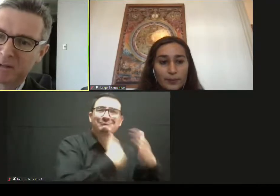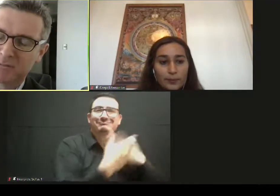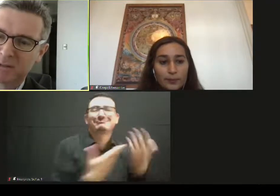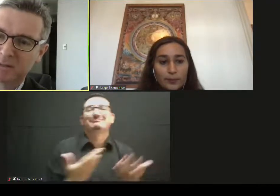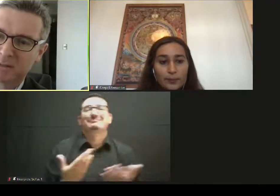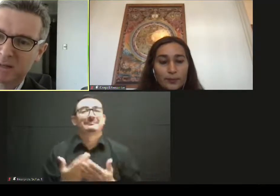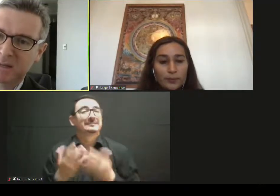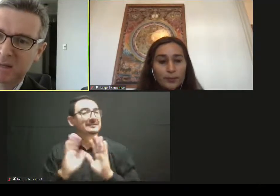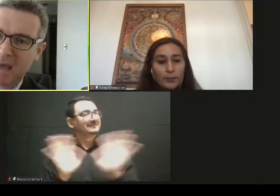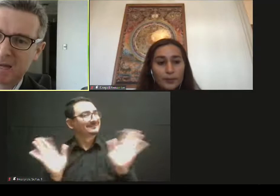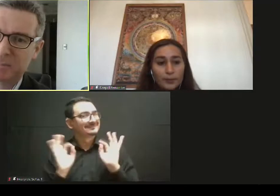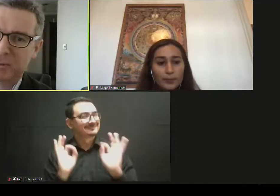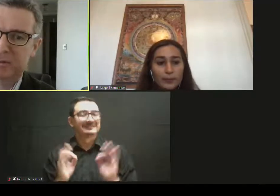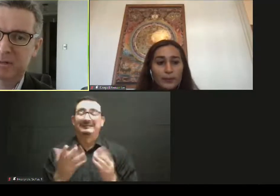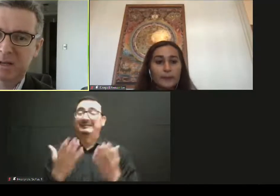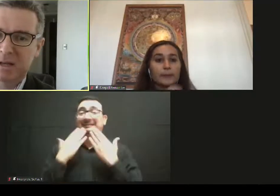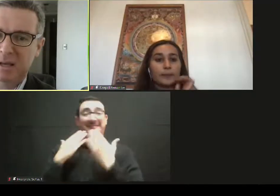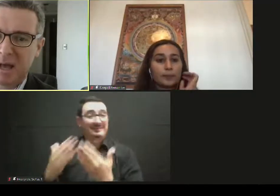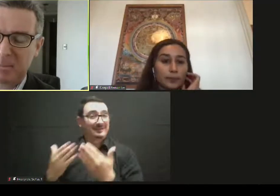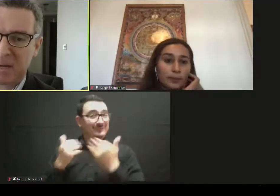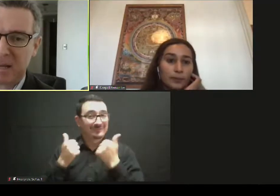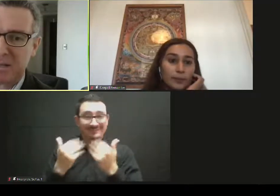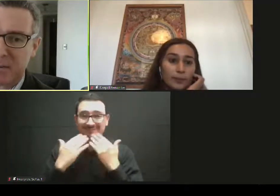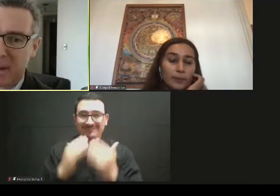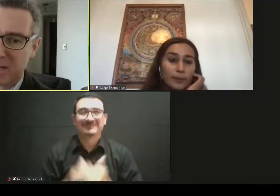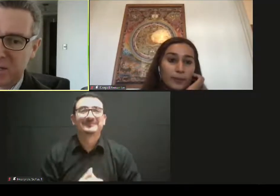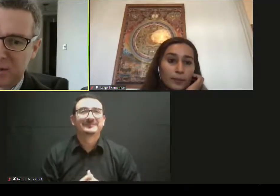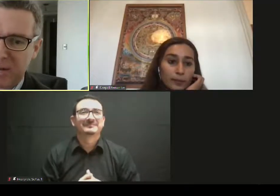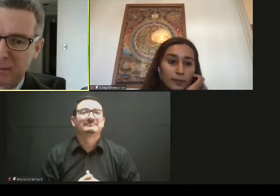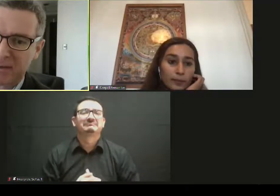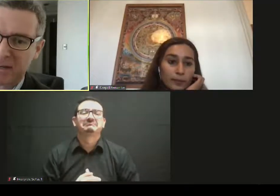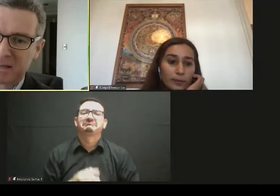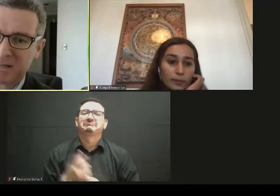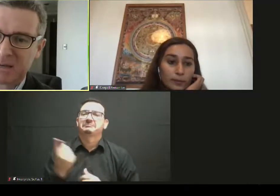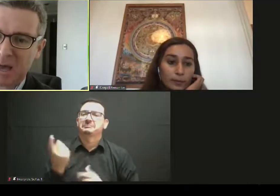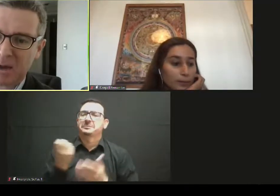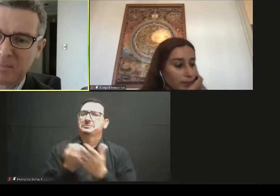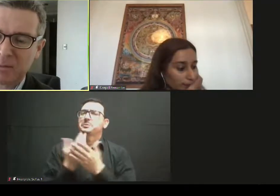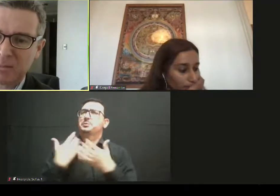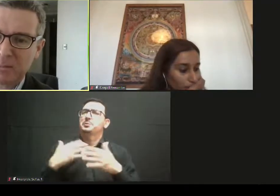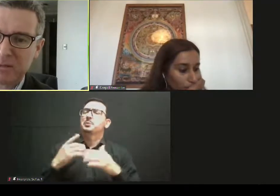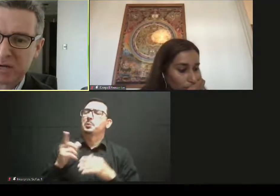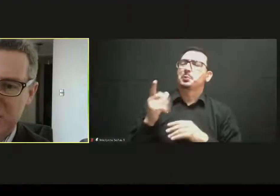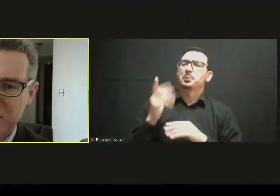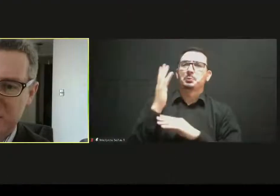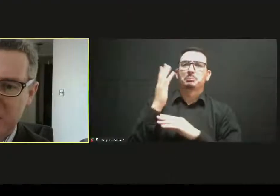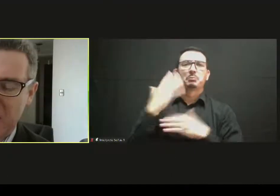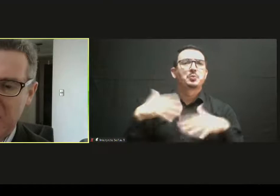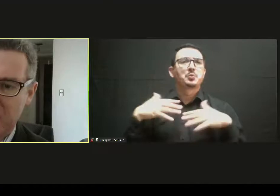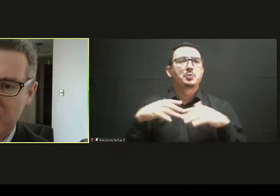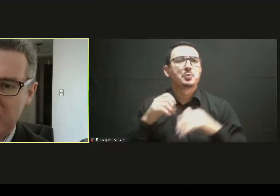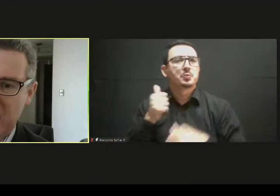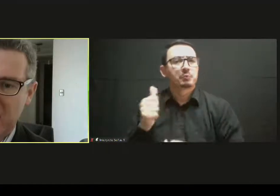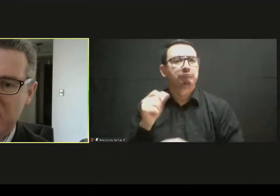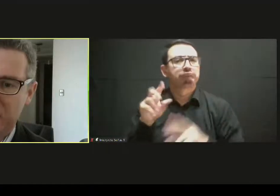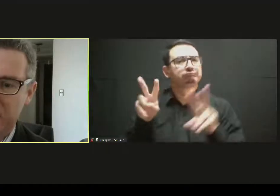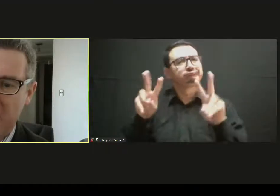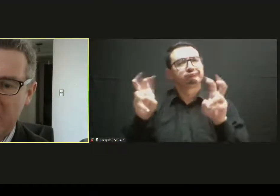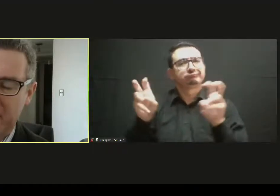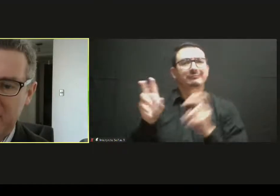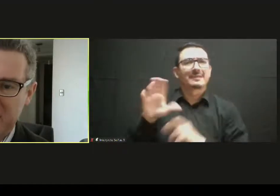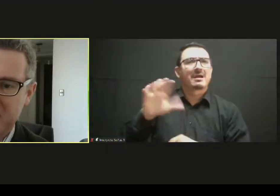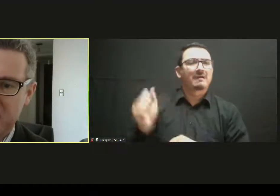modern services exports. Can I turn back to you now, Vanessa? We touched on this in